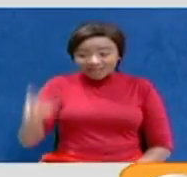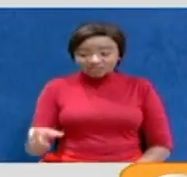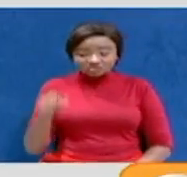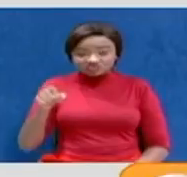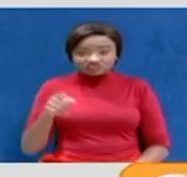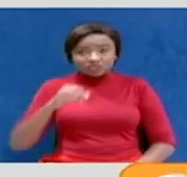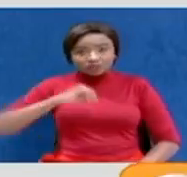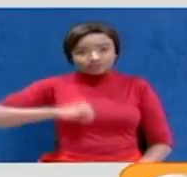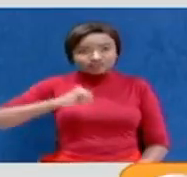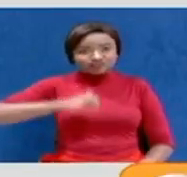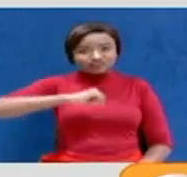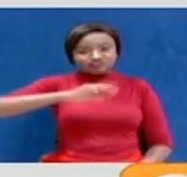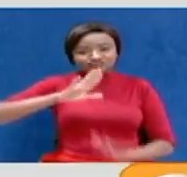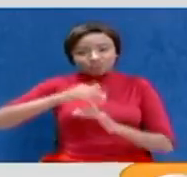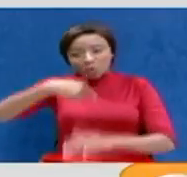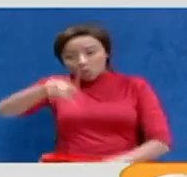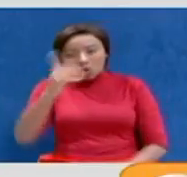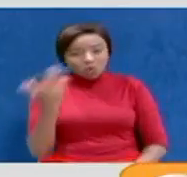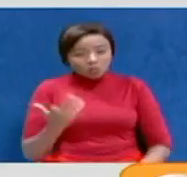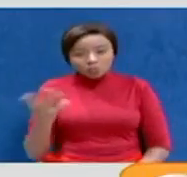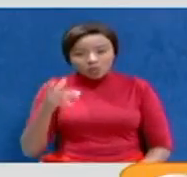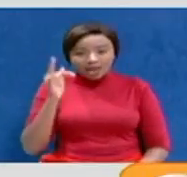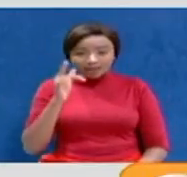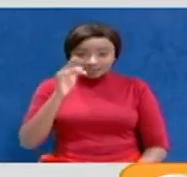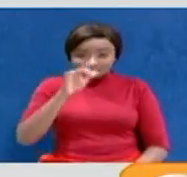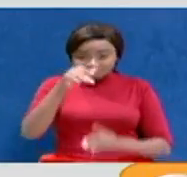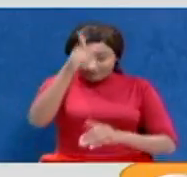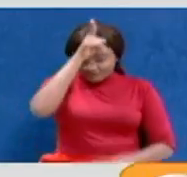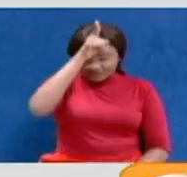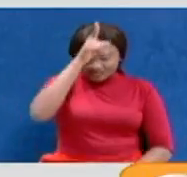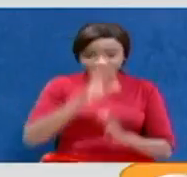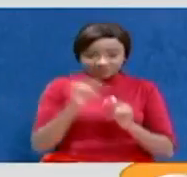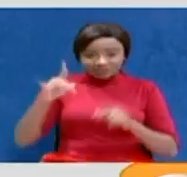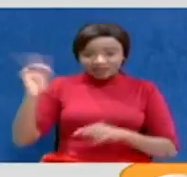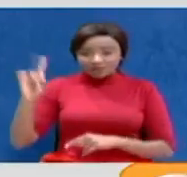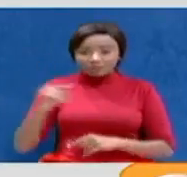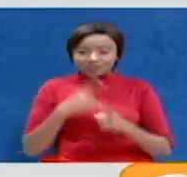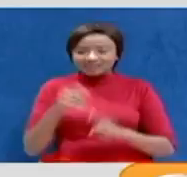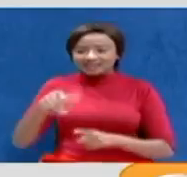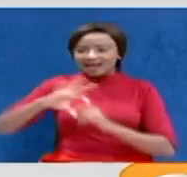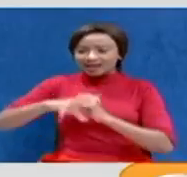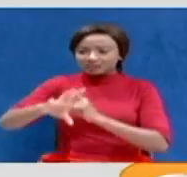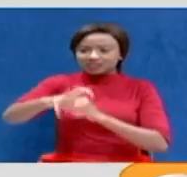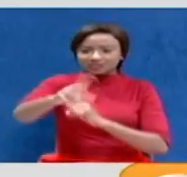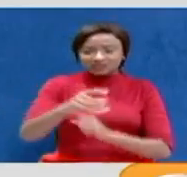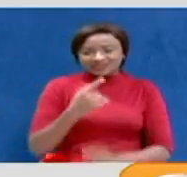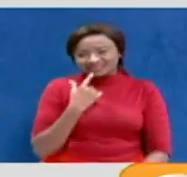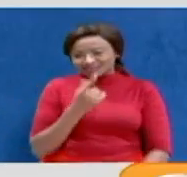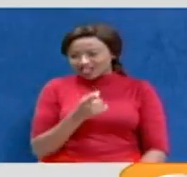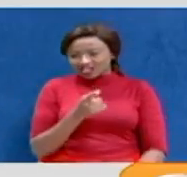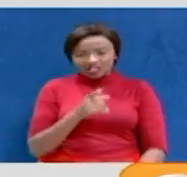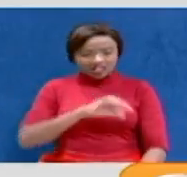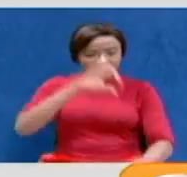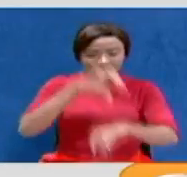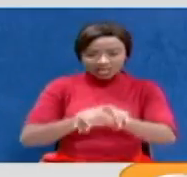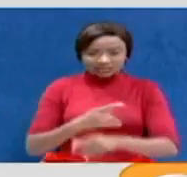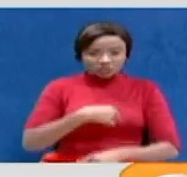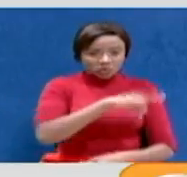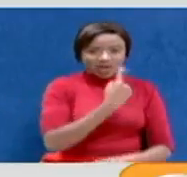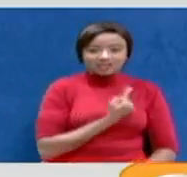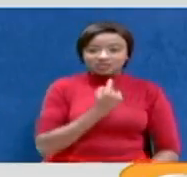from Nairobi for a funeral, with residents raising the alarm, prompting the county's emergency team to pick the individual and quarantine them.